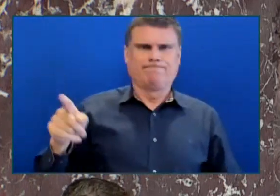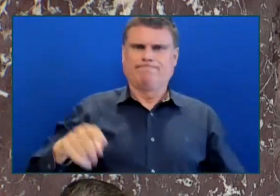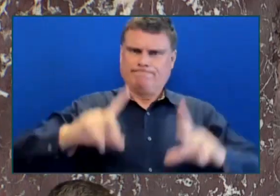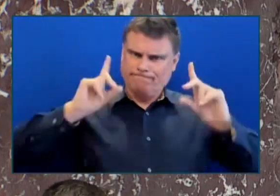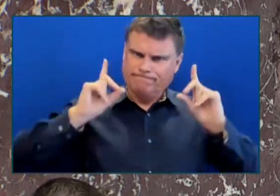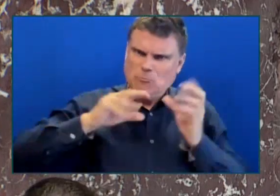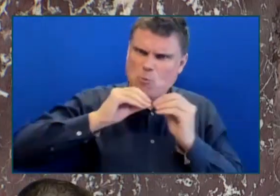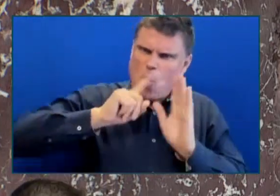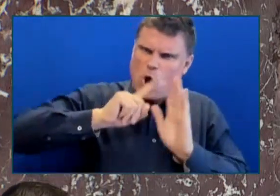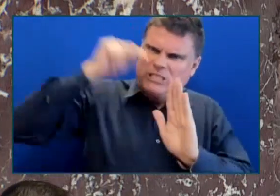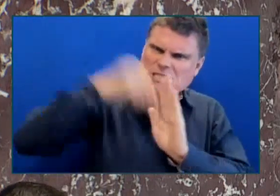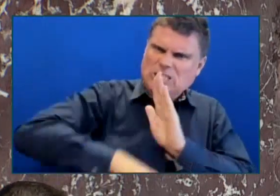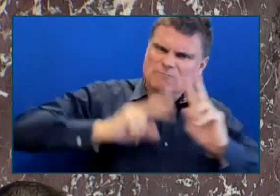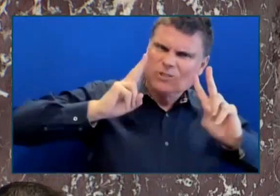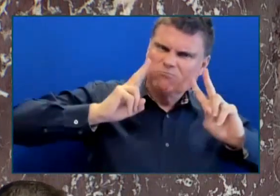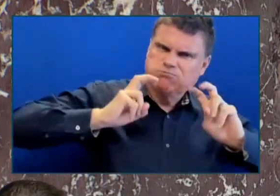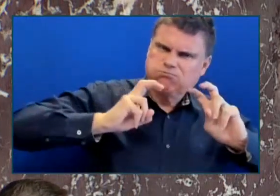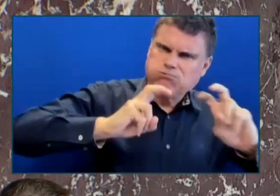there?